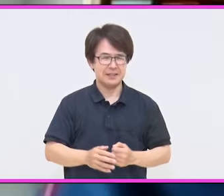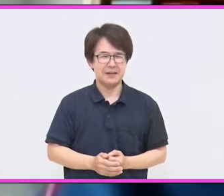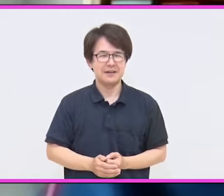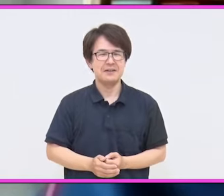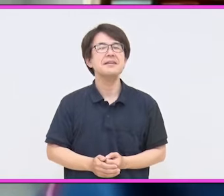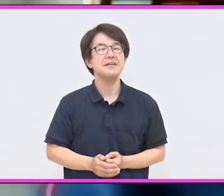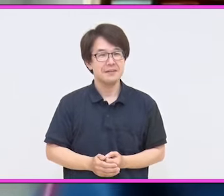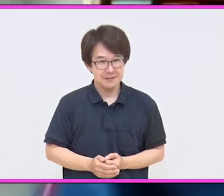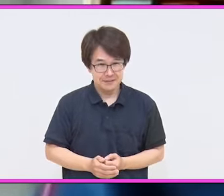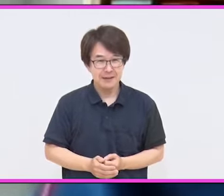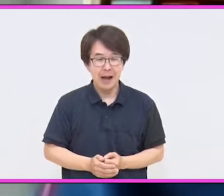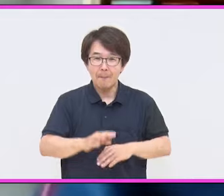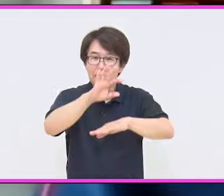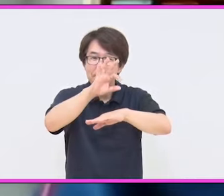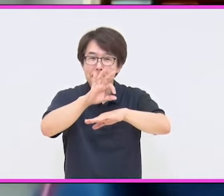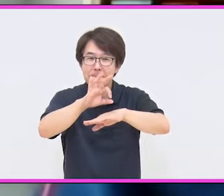think